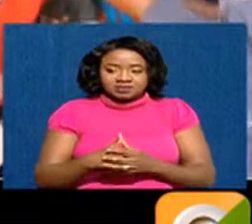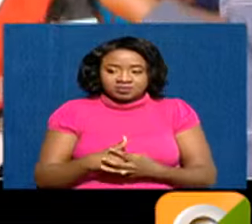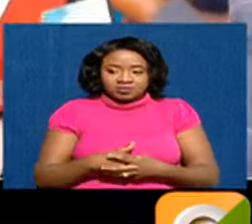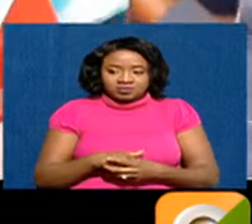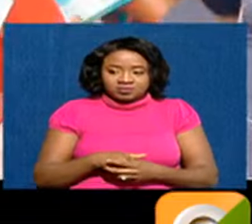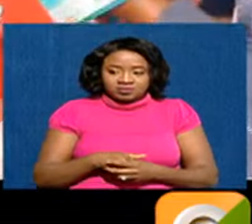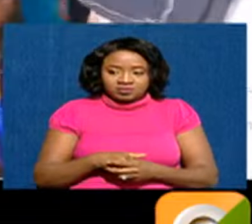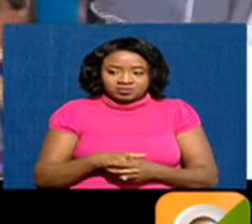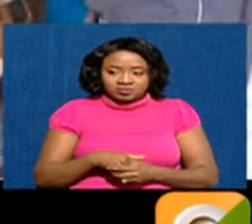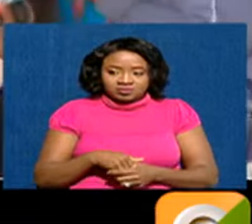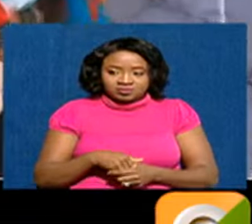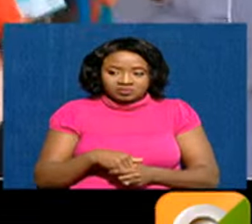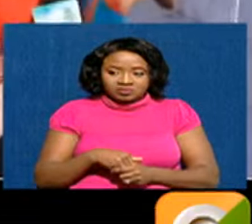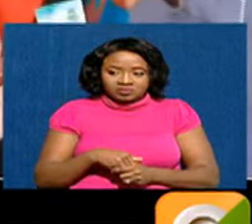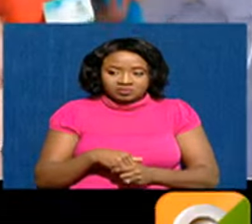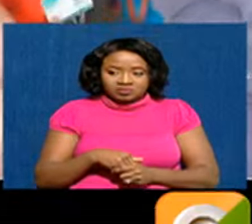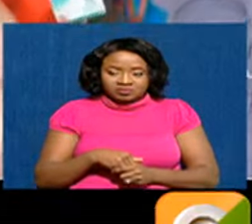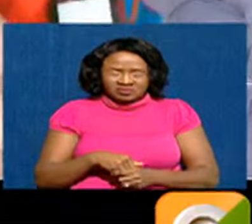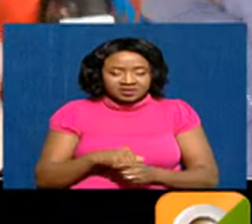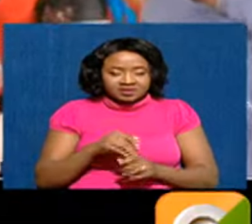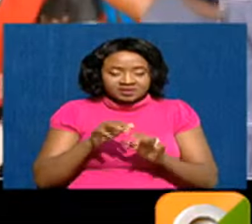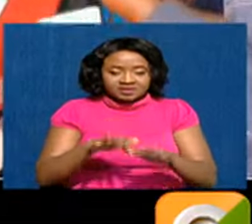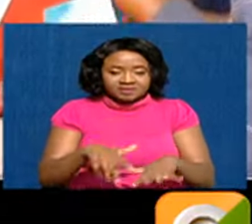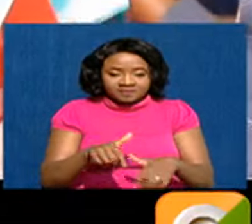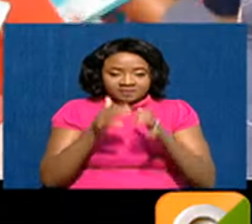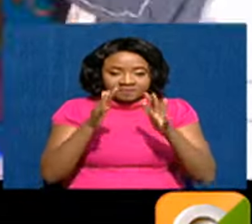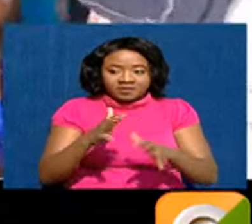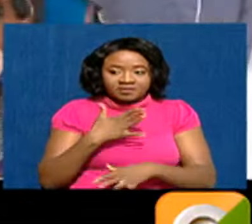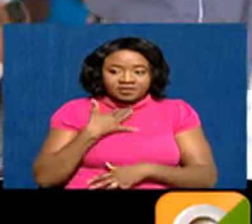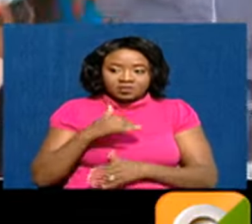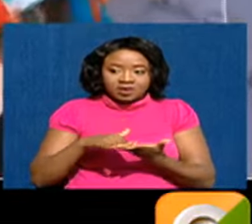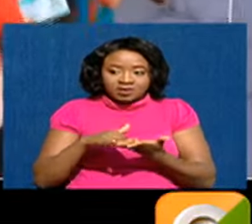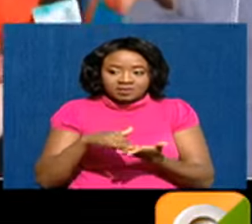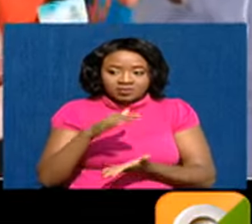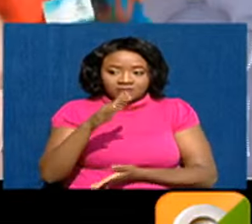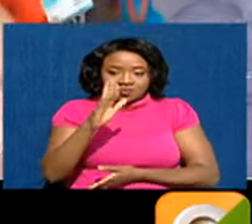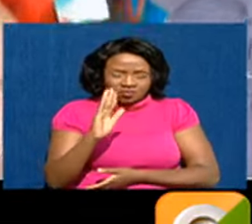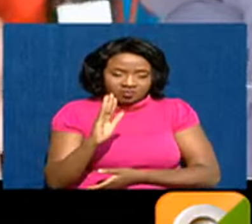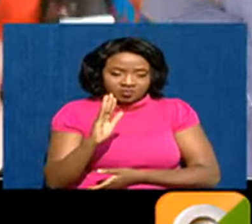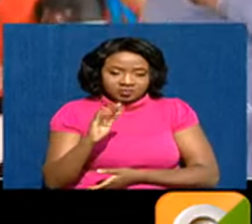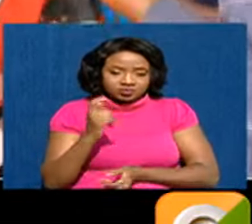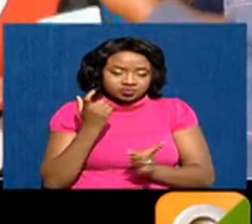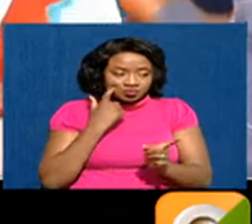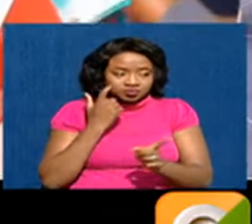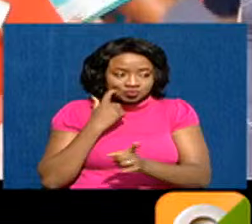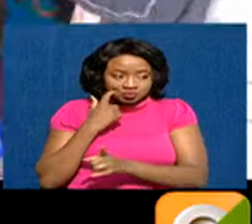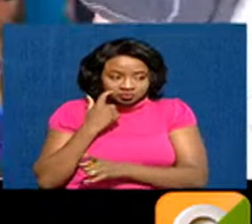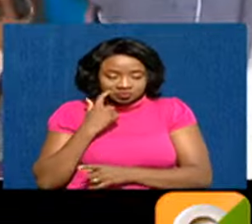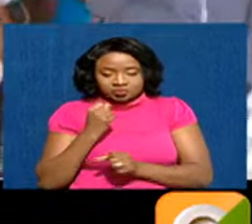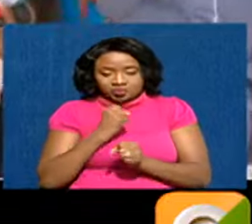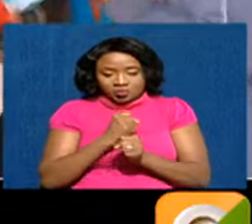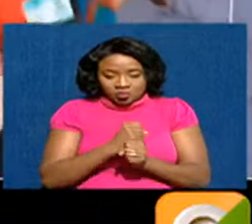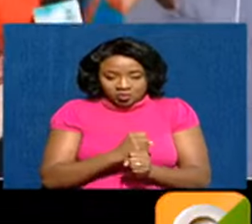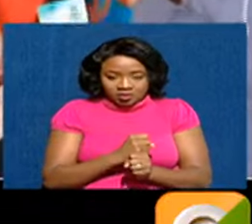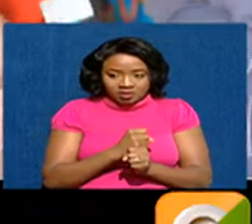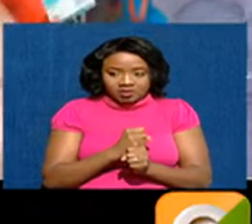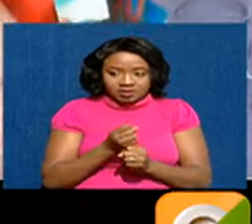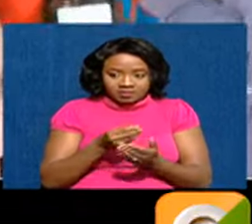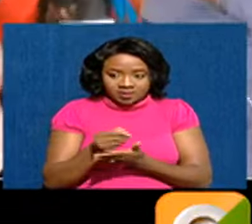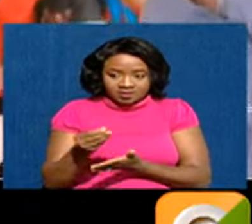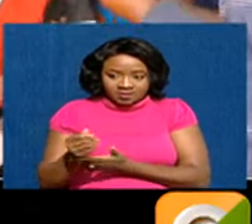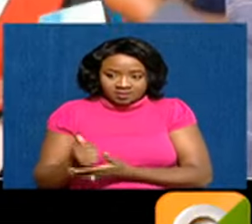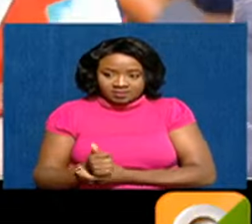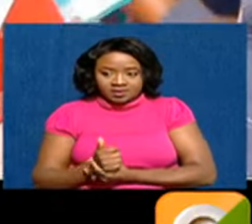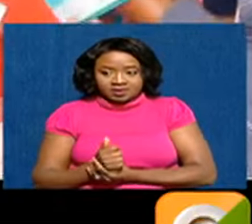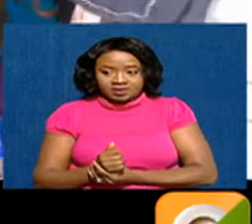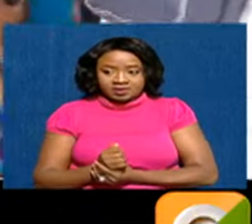farmers want more shops and agrovets to be vetted by the county and allowed farmer to redeem